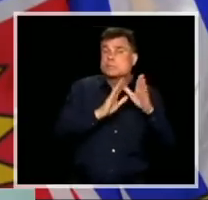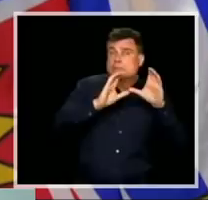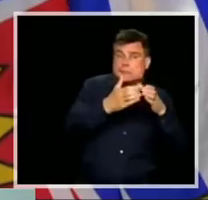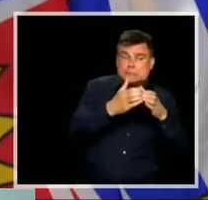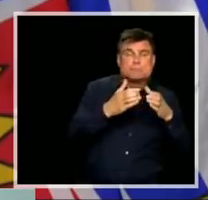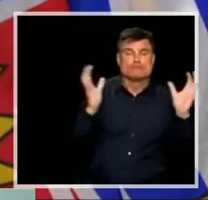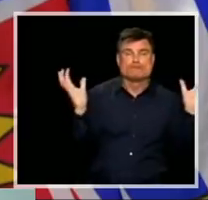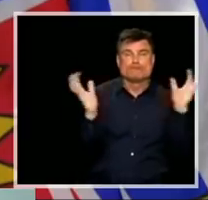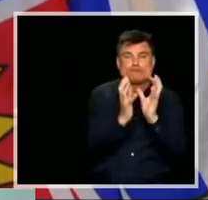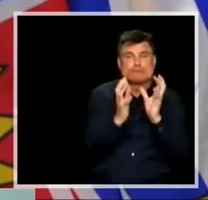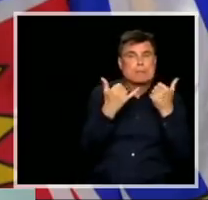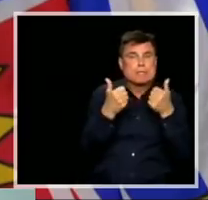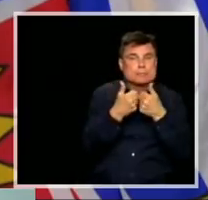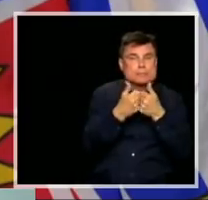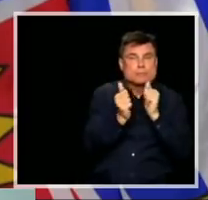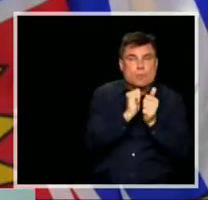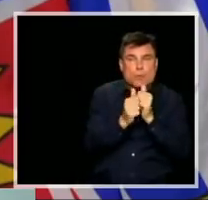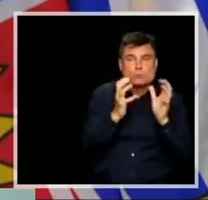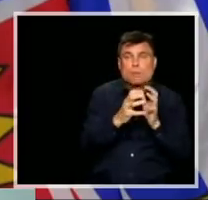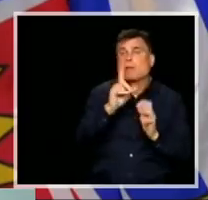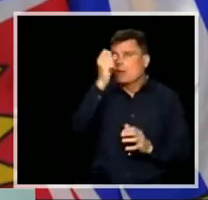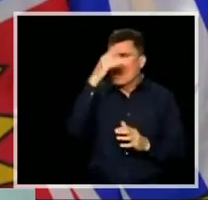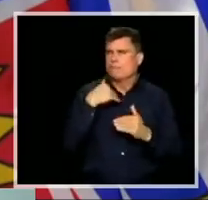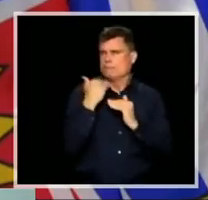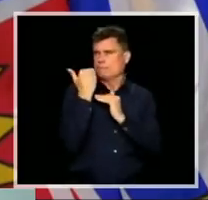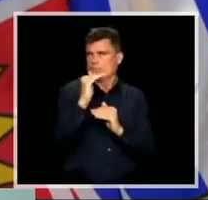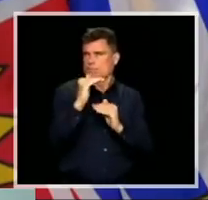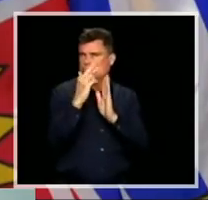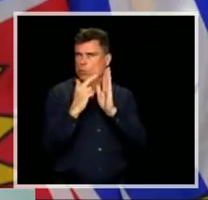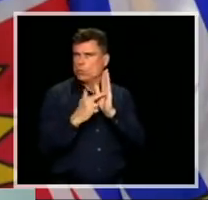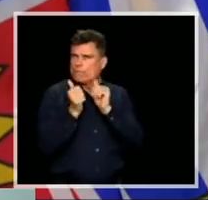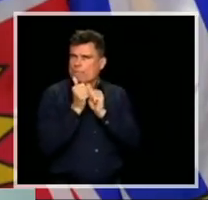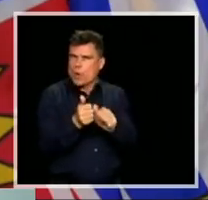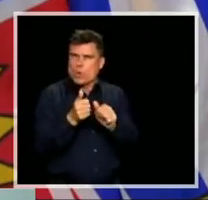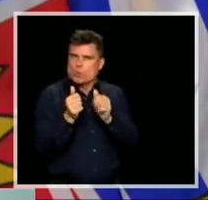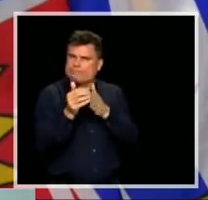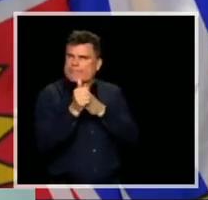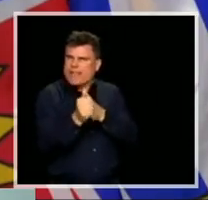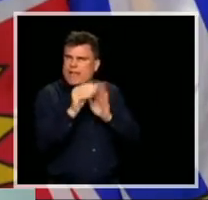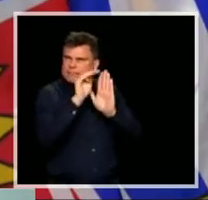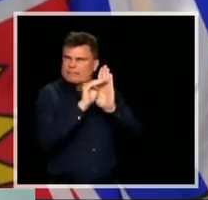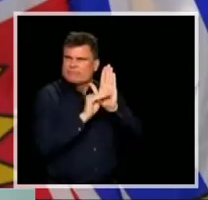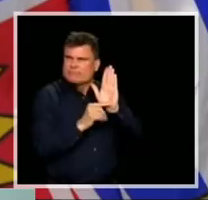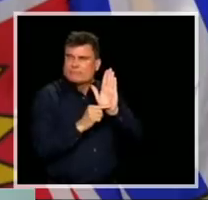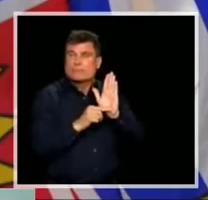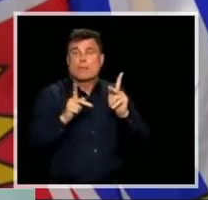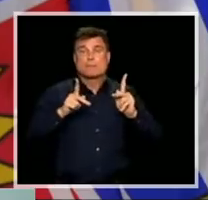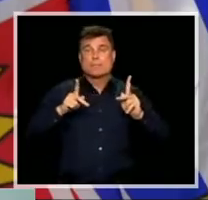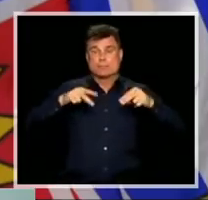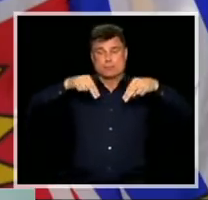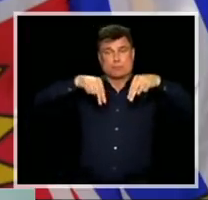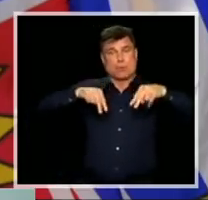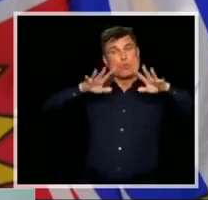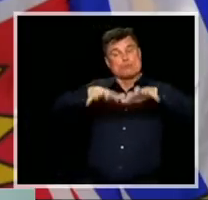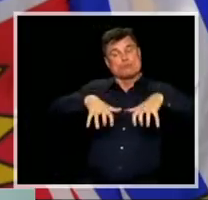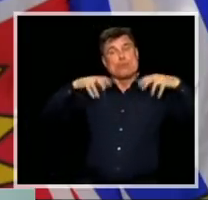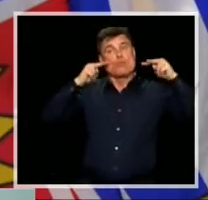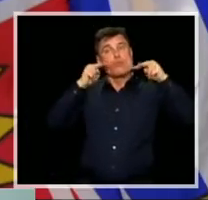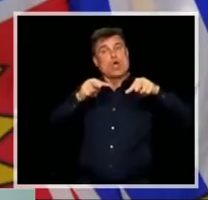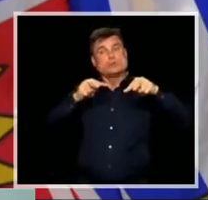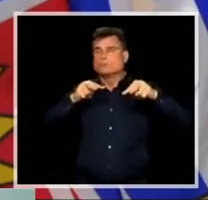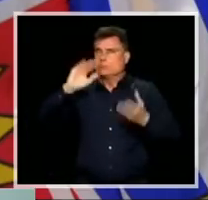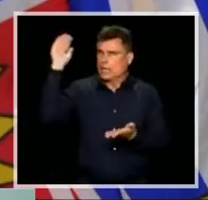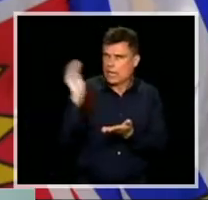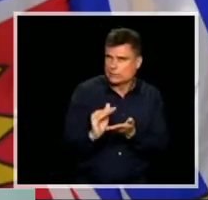more before these come out, but they are absolutely being worked on, and I'm very confident that we'll have some safe